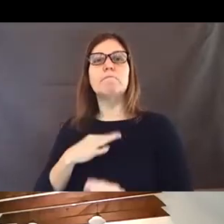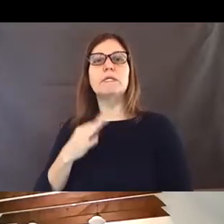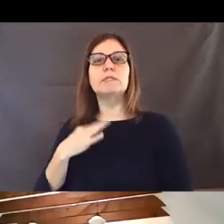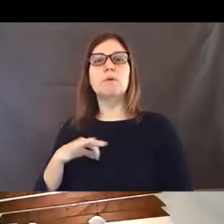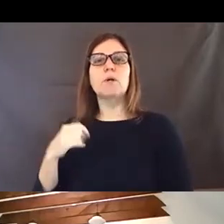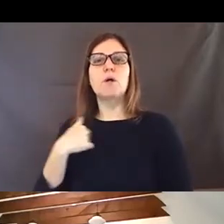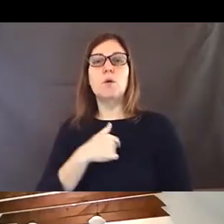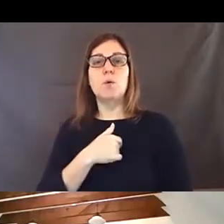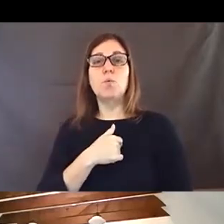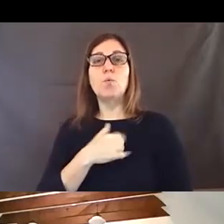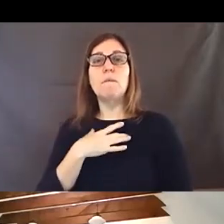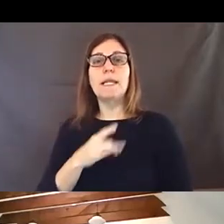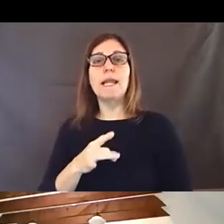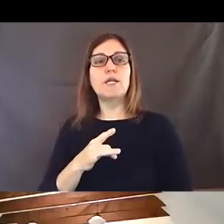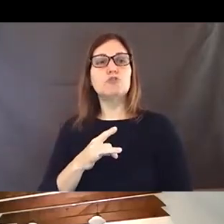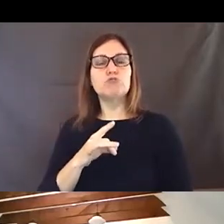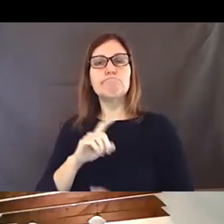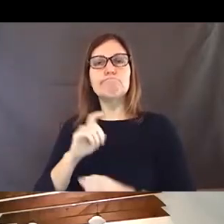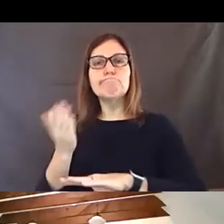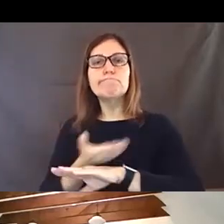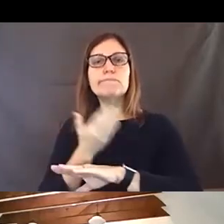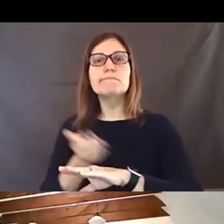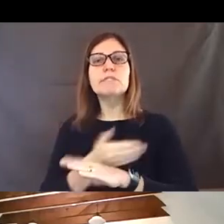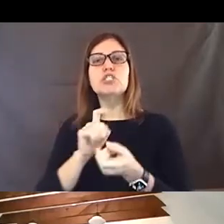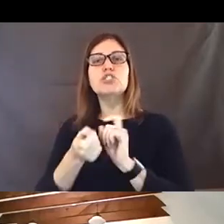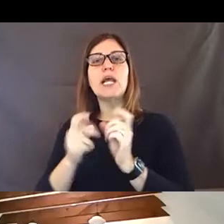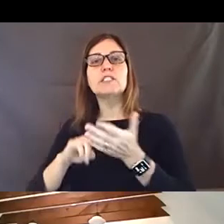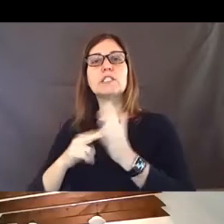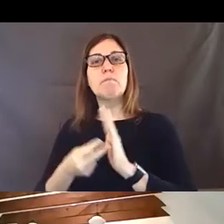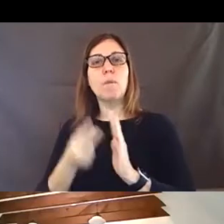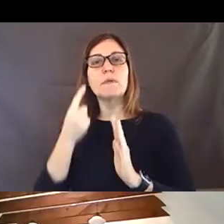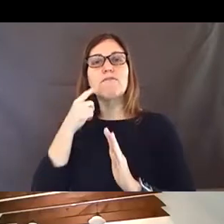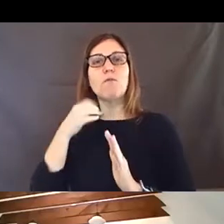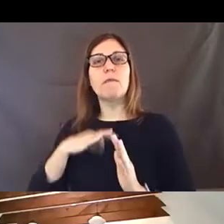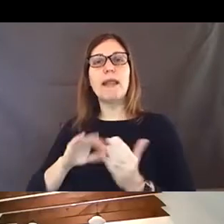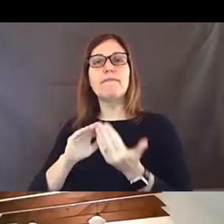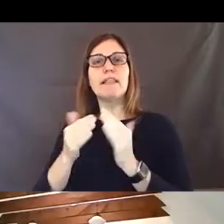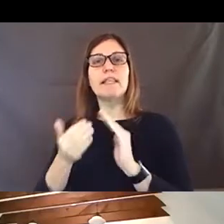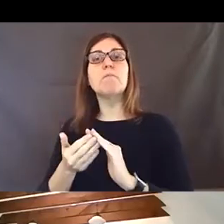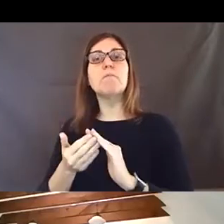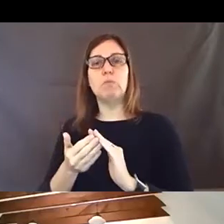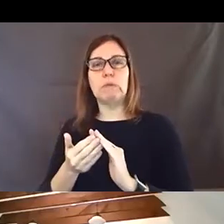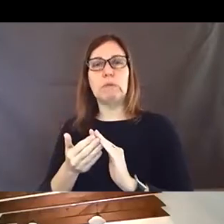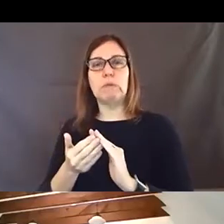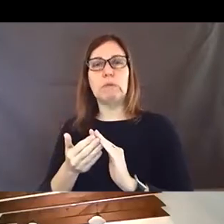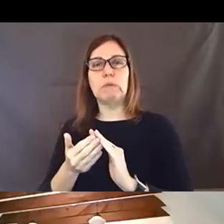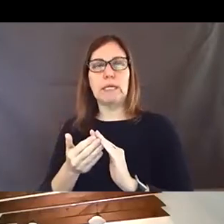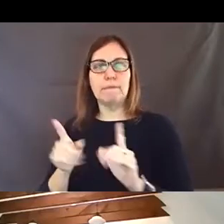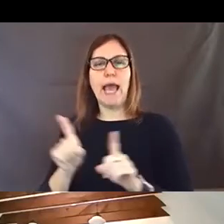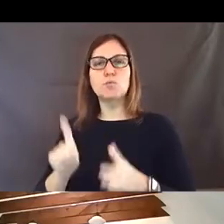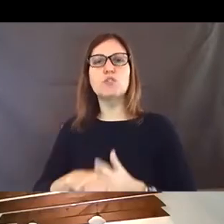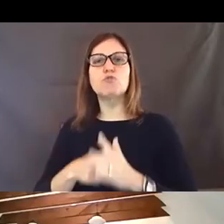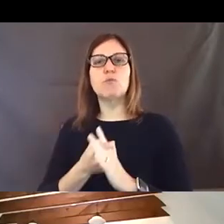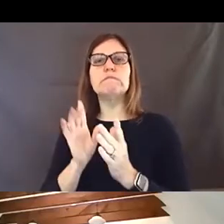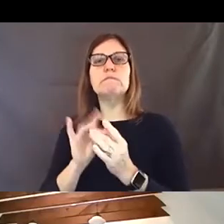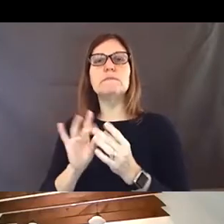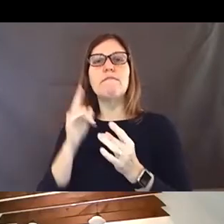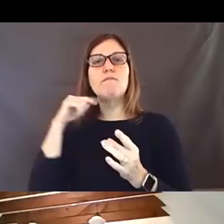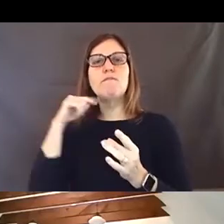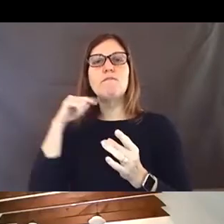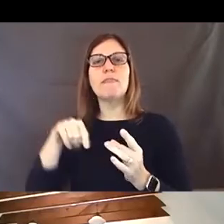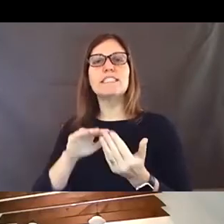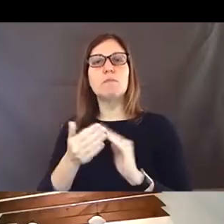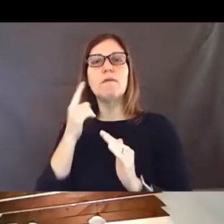repurpose this building for the community as it was originally slated for the community for the development of